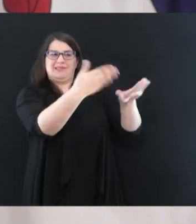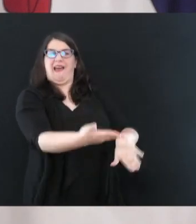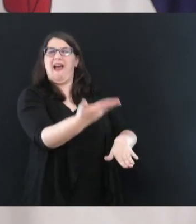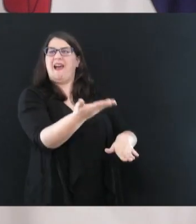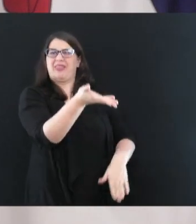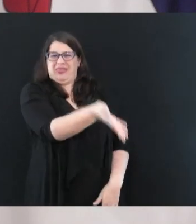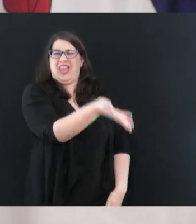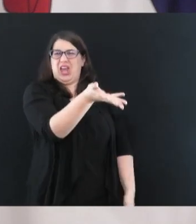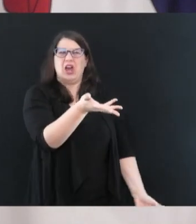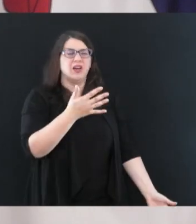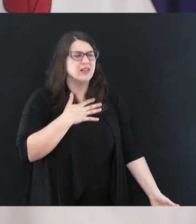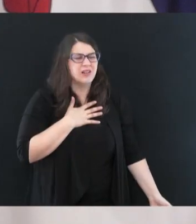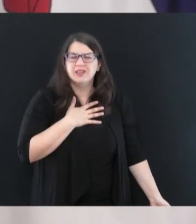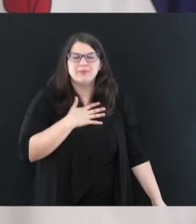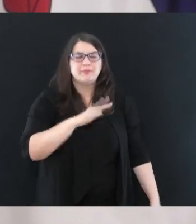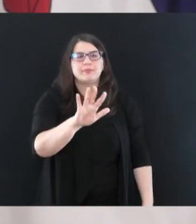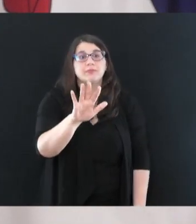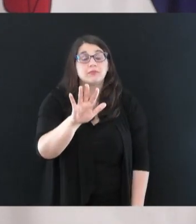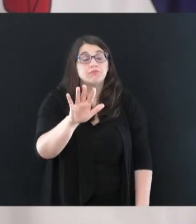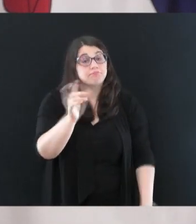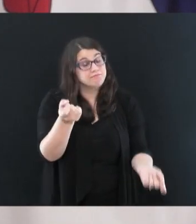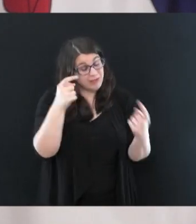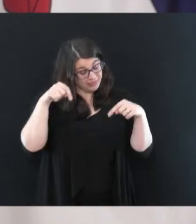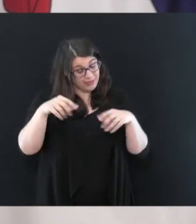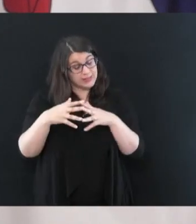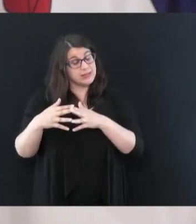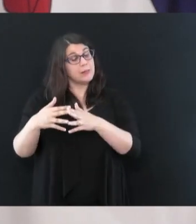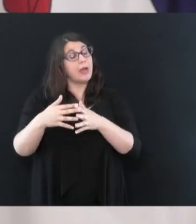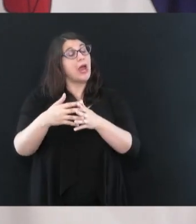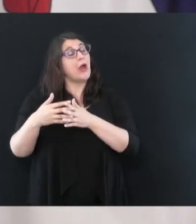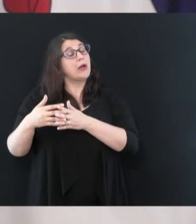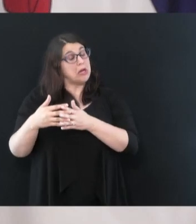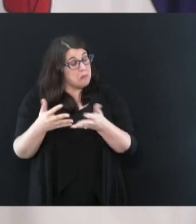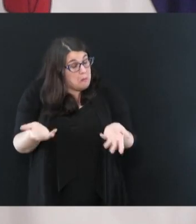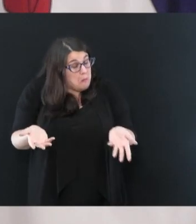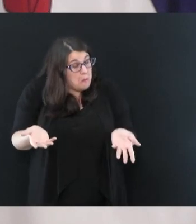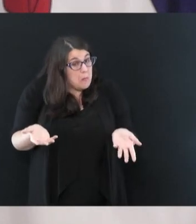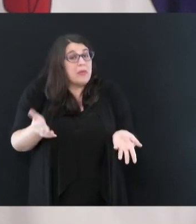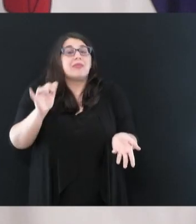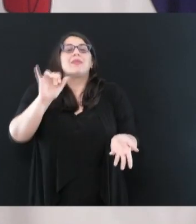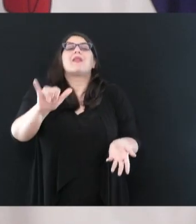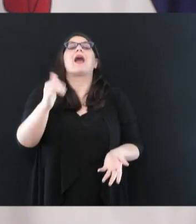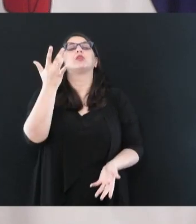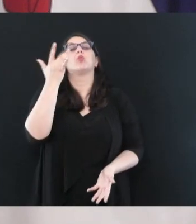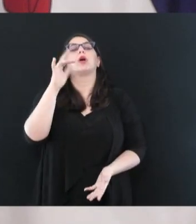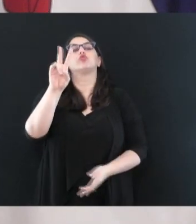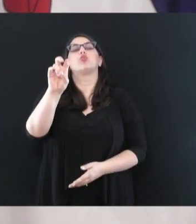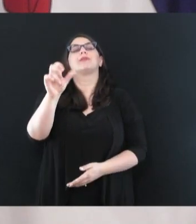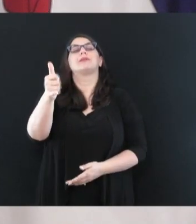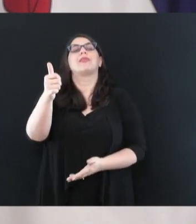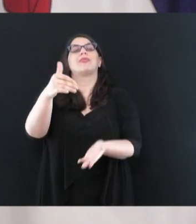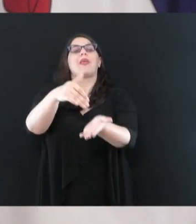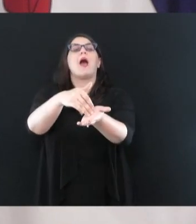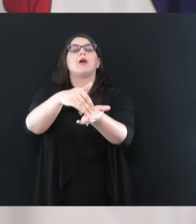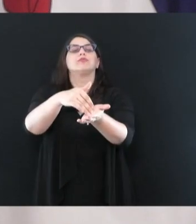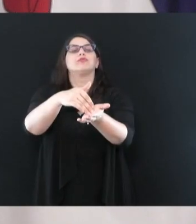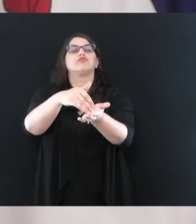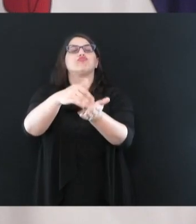Like it or not like it, but America. That's why we have 210,000 plus deaths in